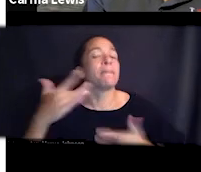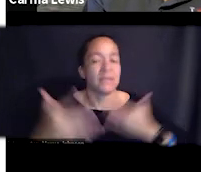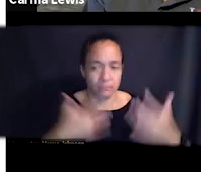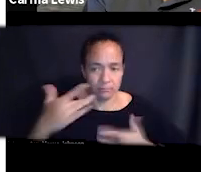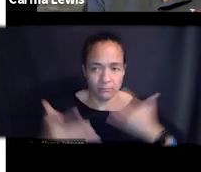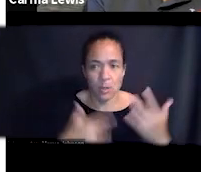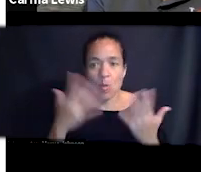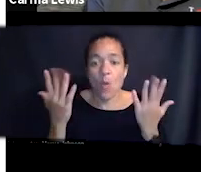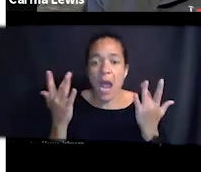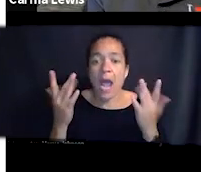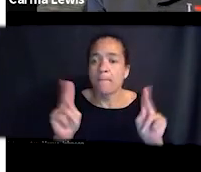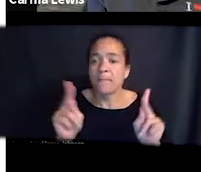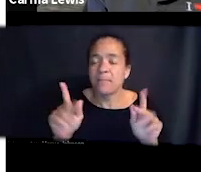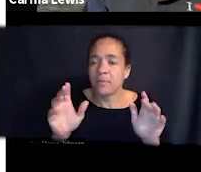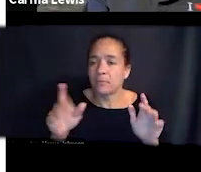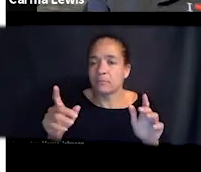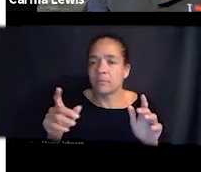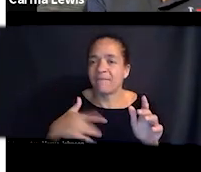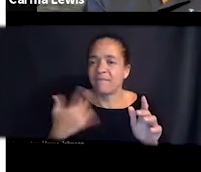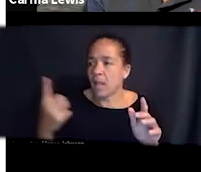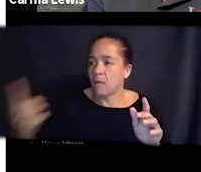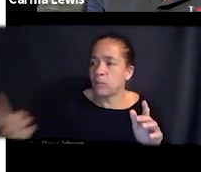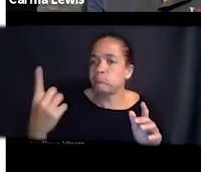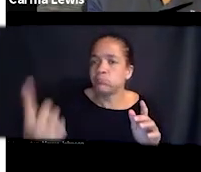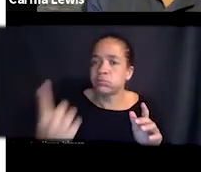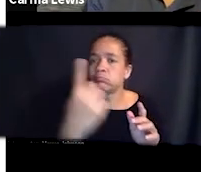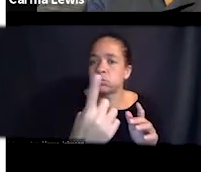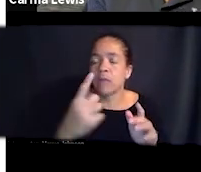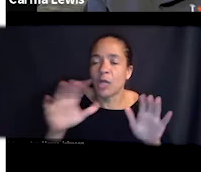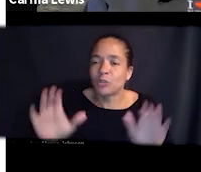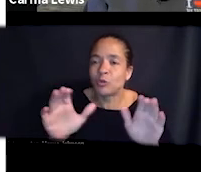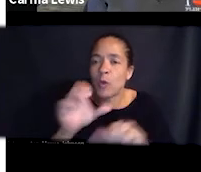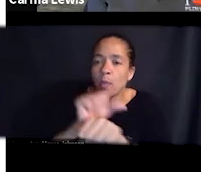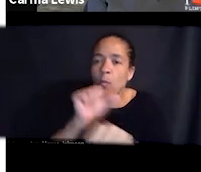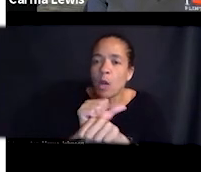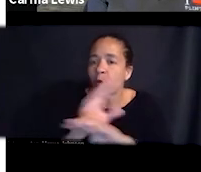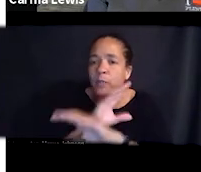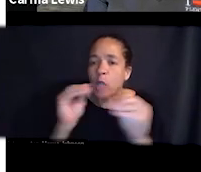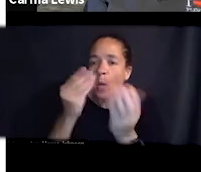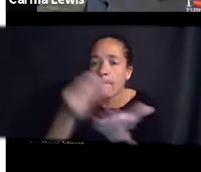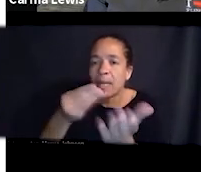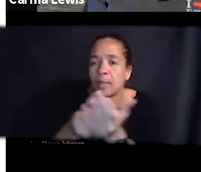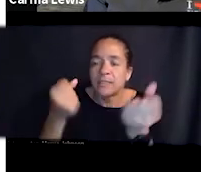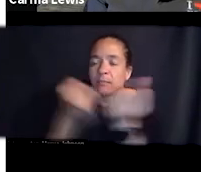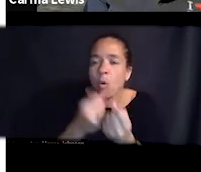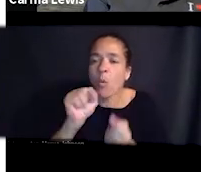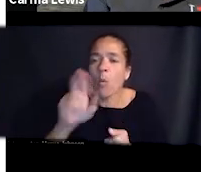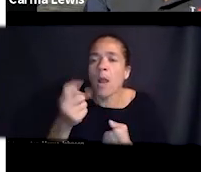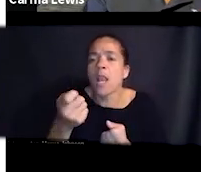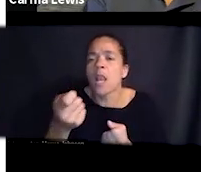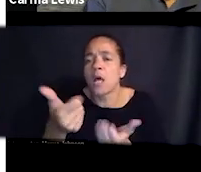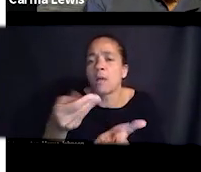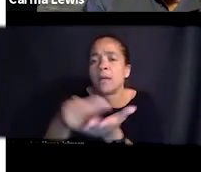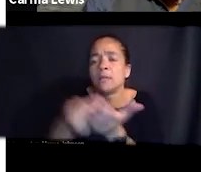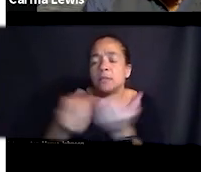been out there doing that work themselves with no funding or very little funding. And my